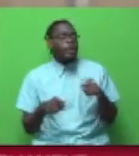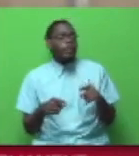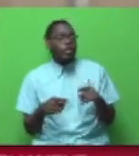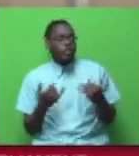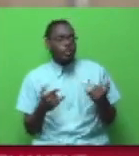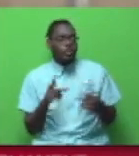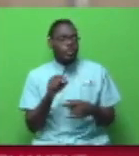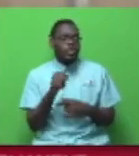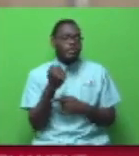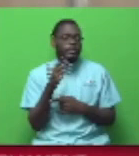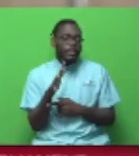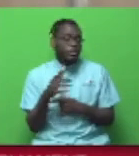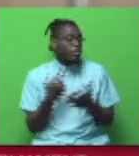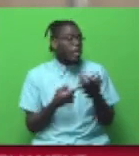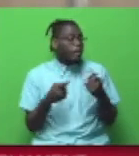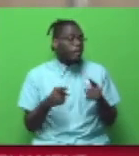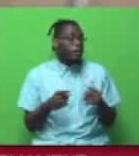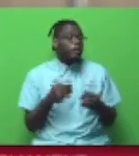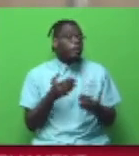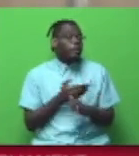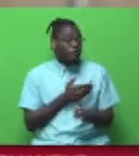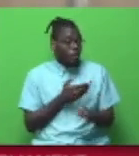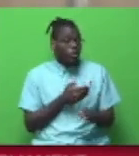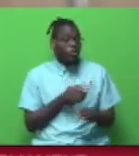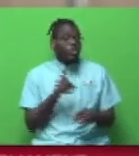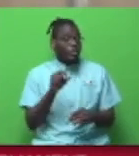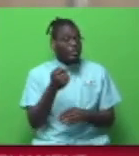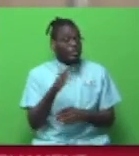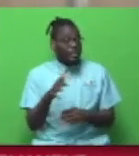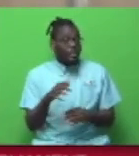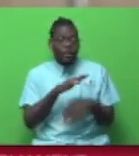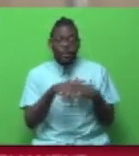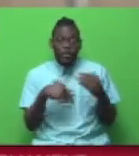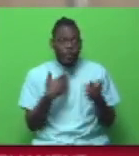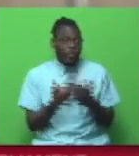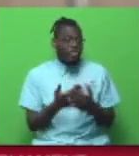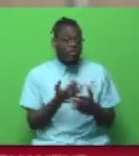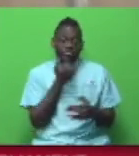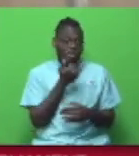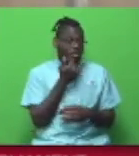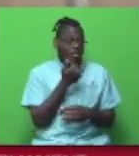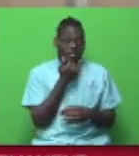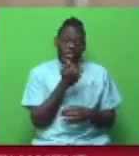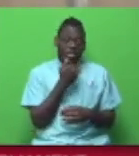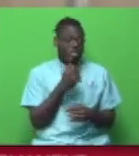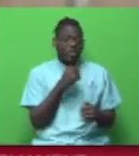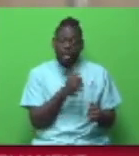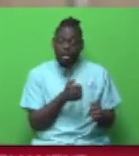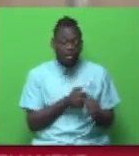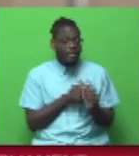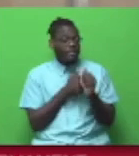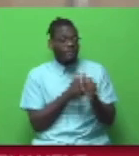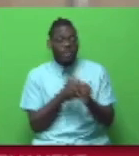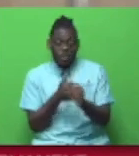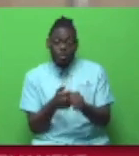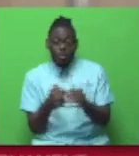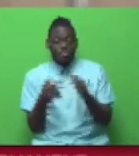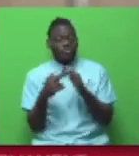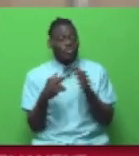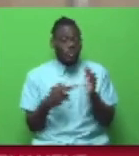of one claim for breach of constitutional rights commenced in 2015 relating to matters prior thereto,